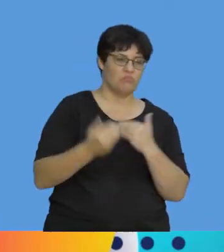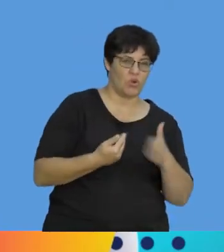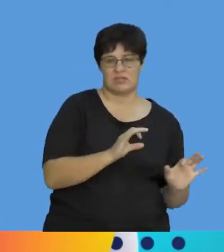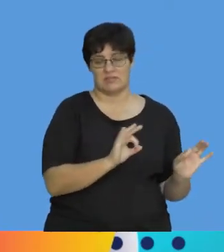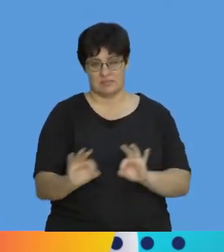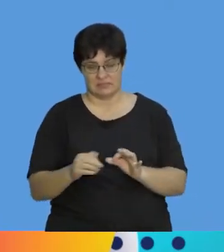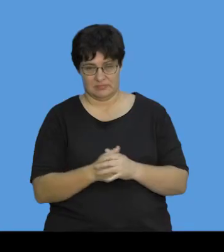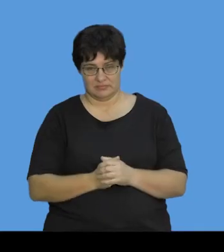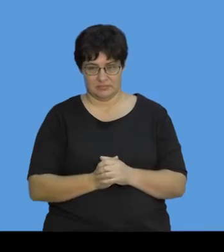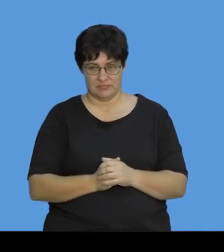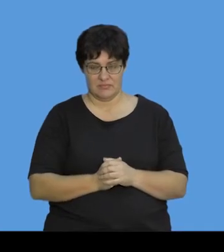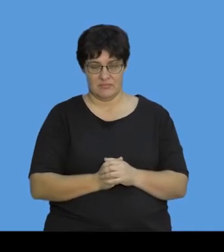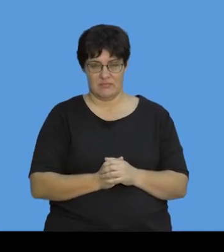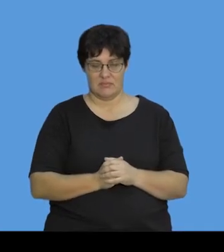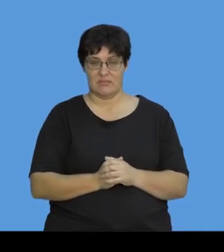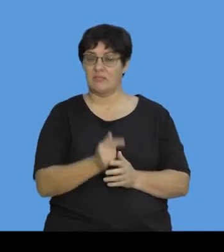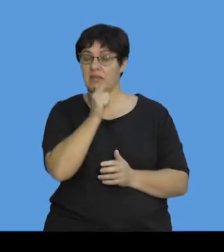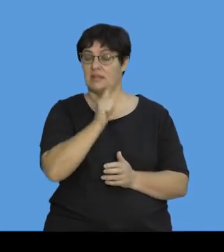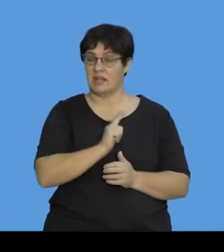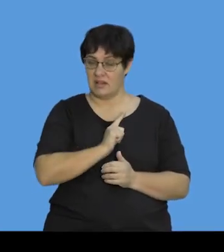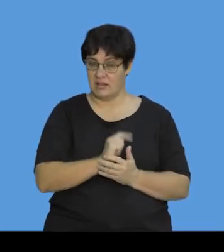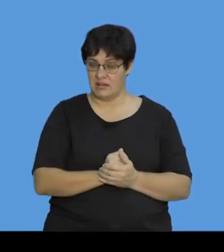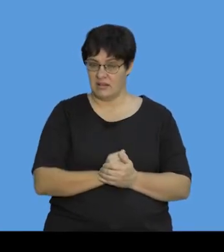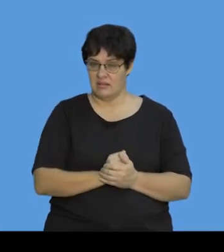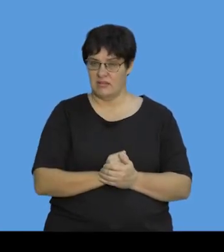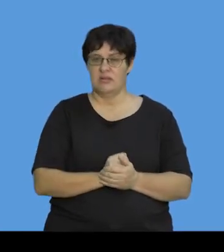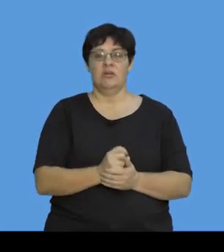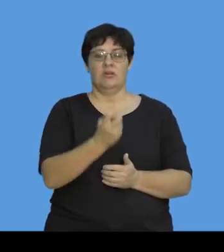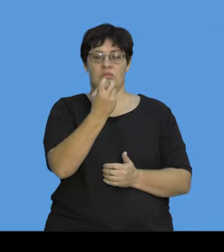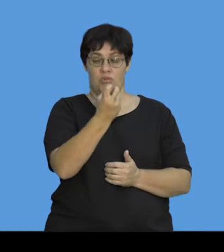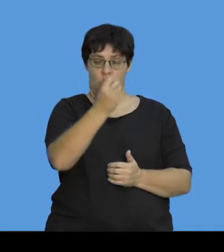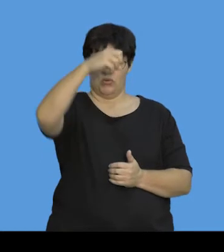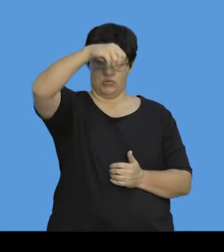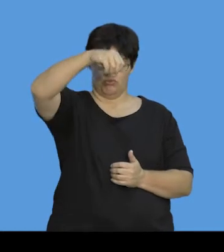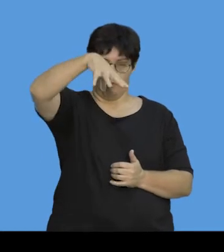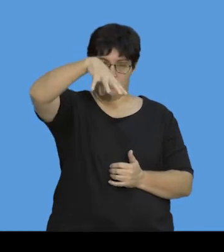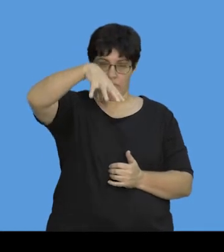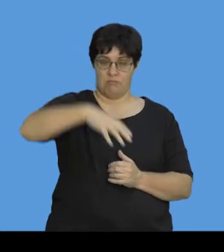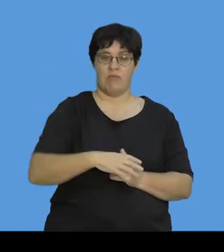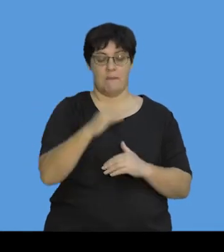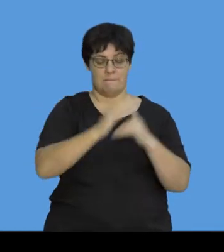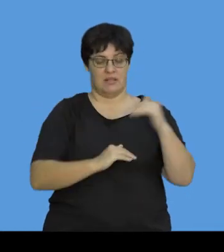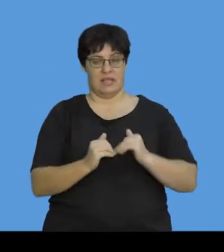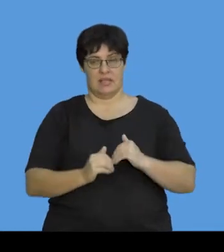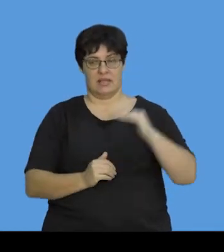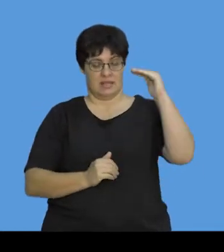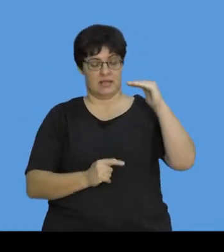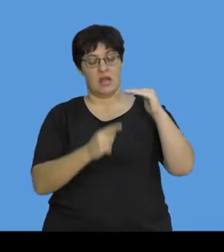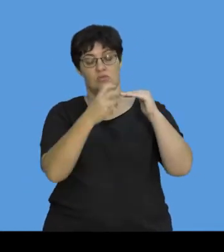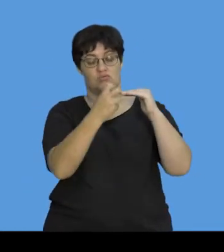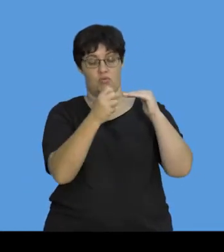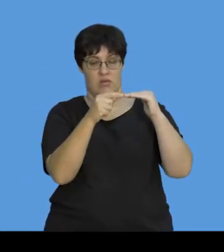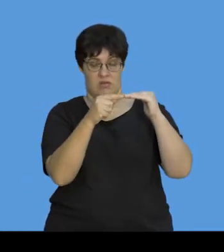information. They told us we have a stone dropped, so here's my building, there's my